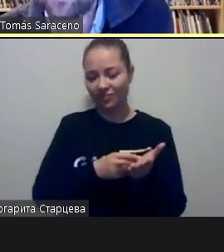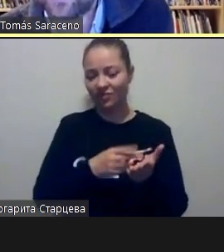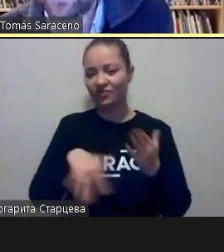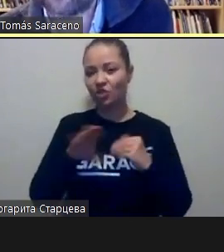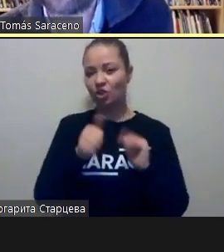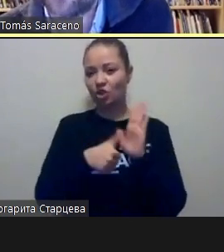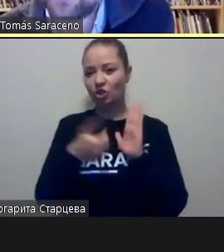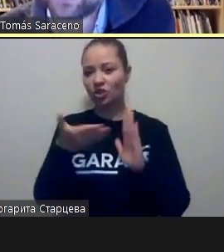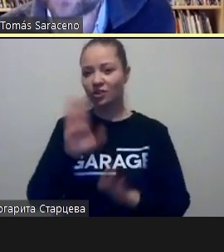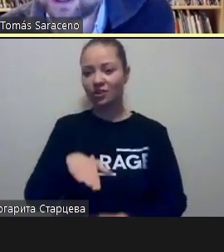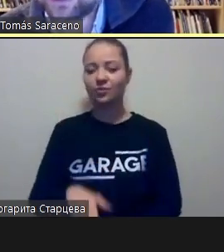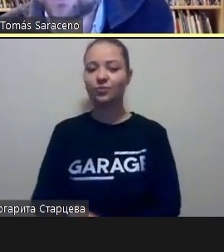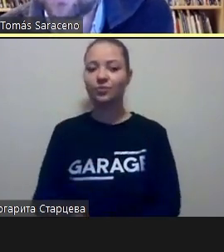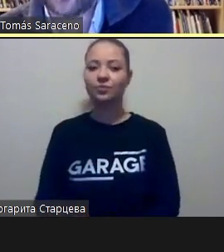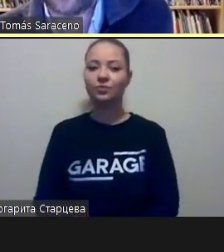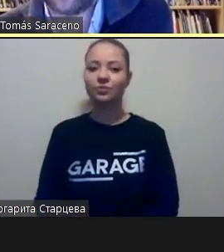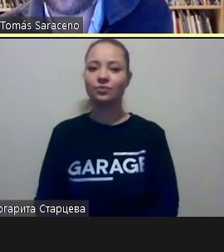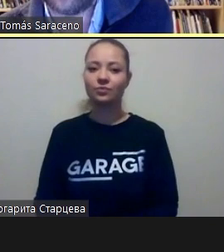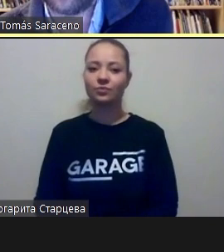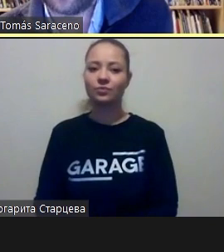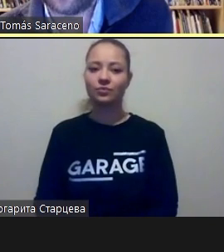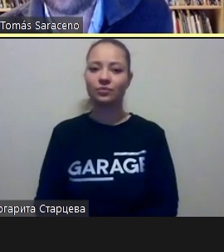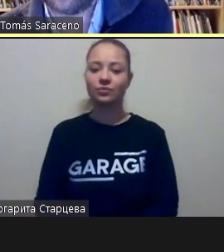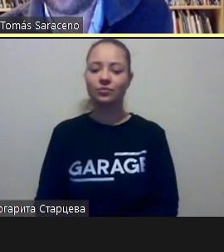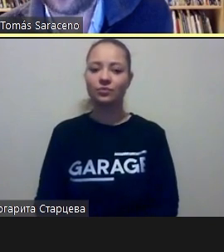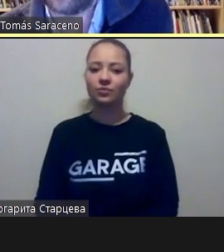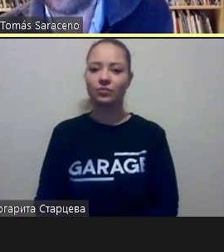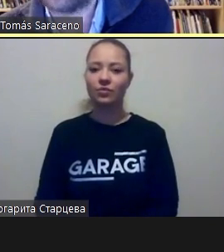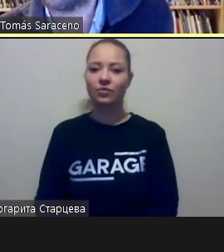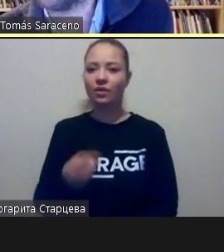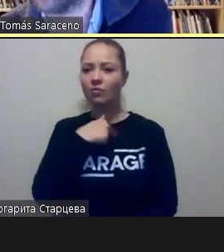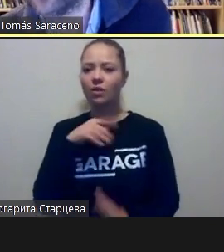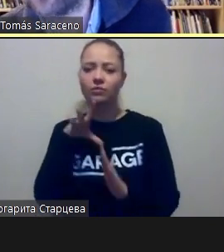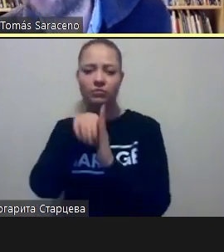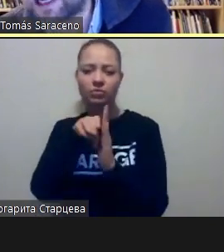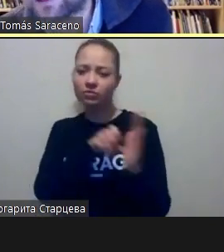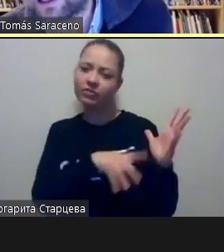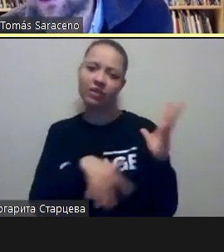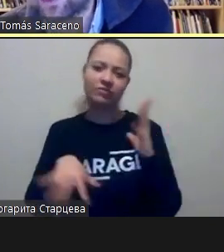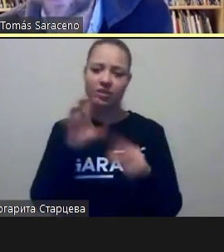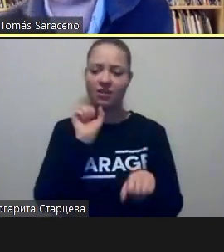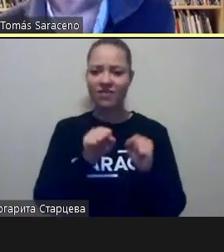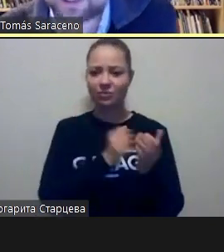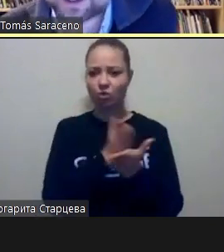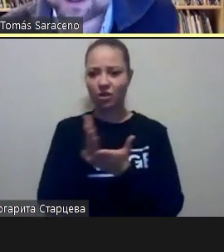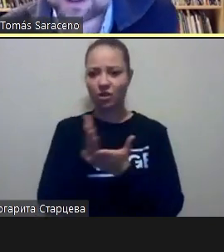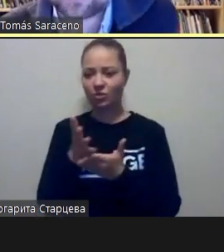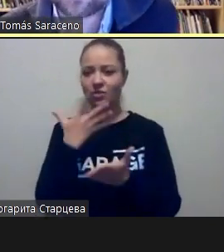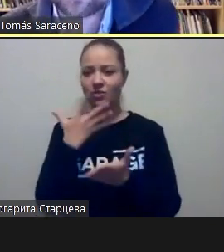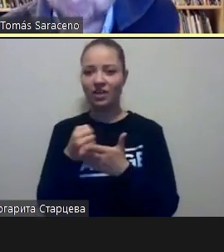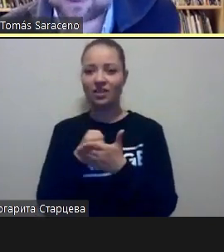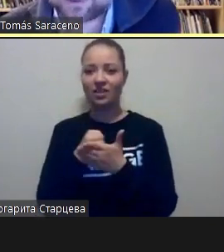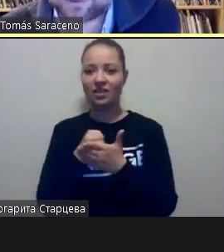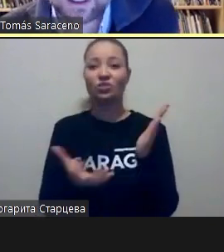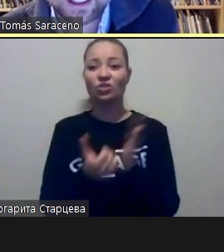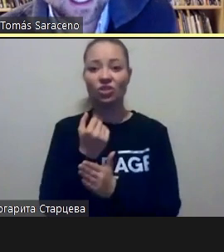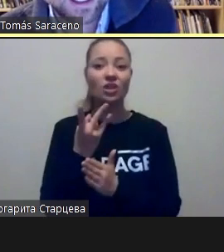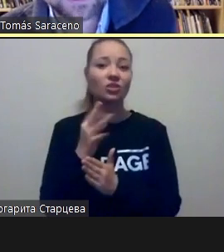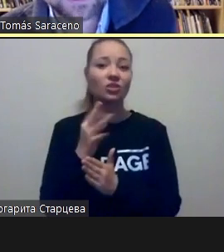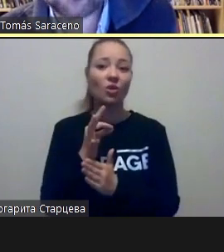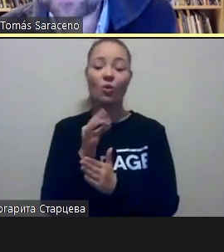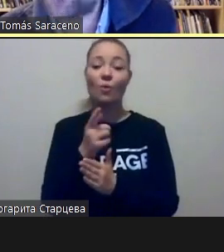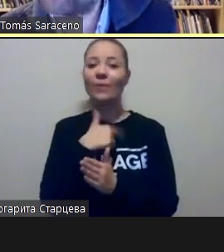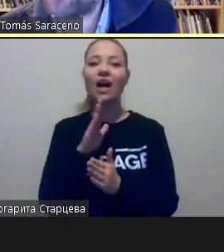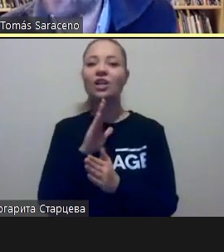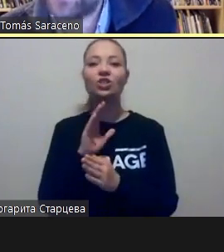category. For female in general, we did not even break a record. We established a record. And